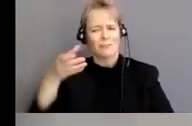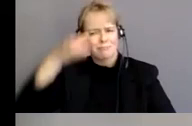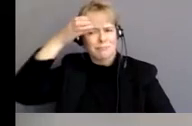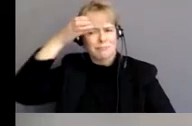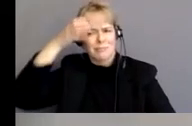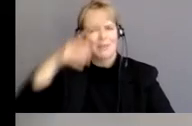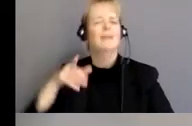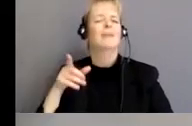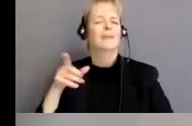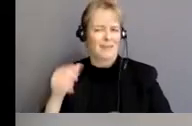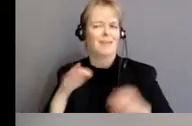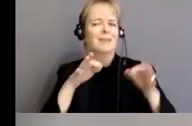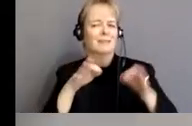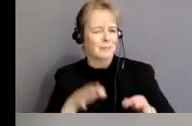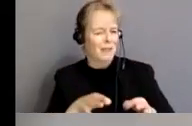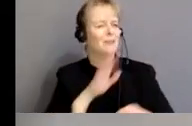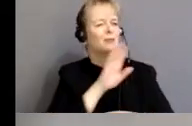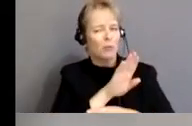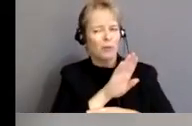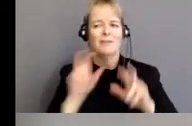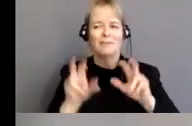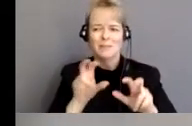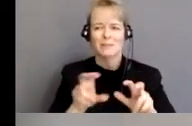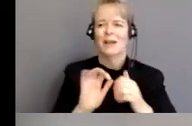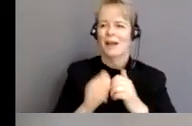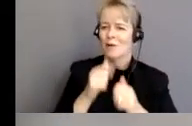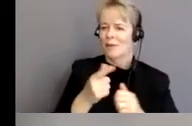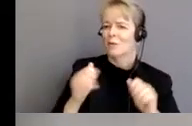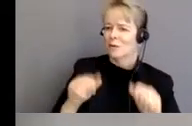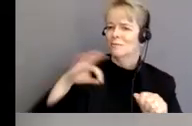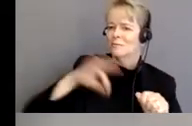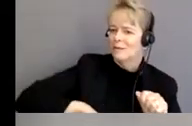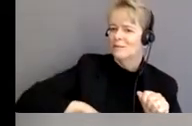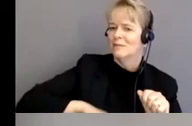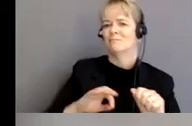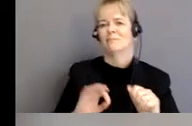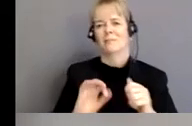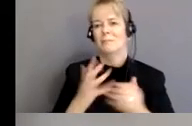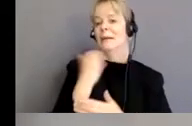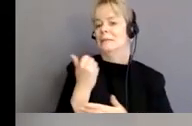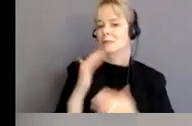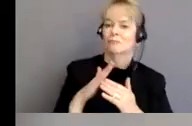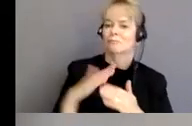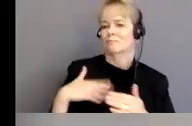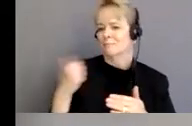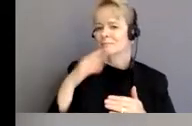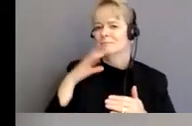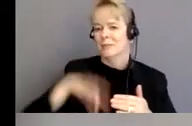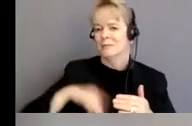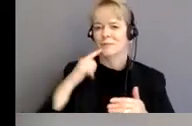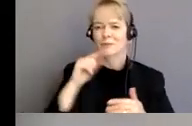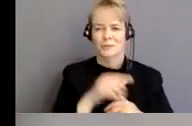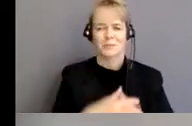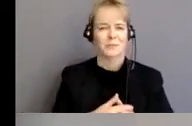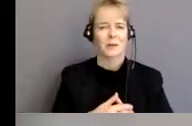those investments can help you meet your goals. Next slide, please. So care about your investments. You know what?